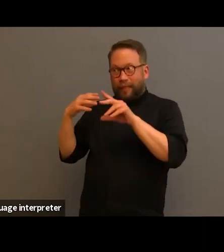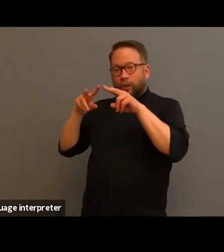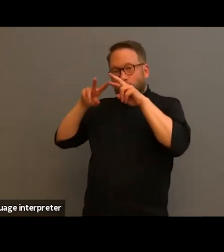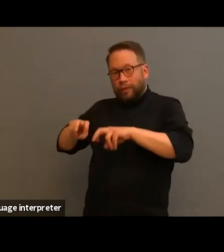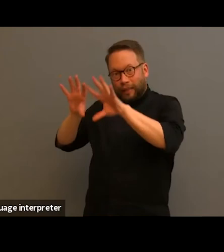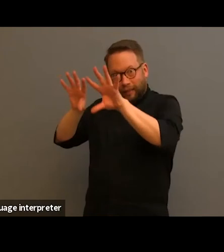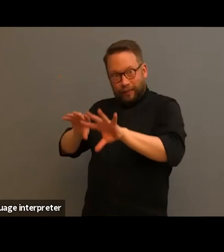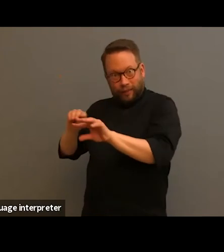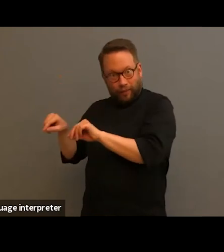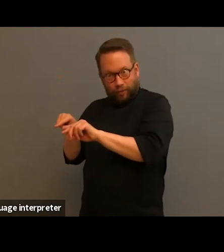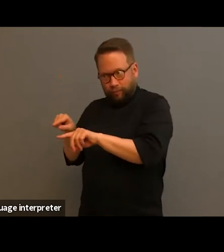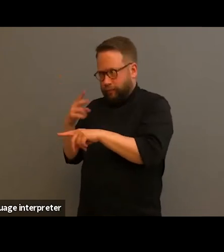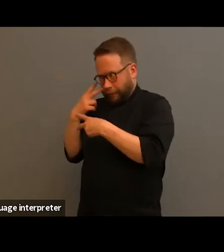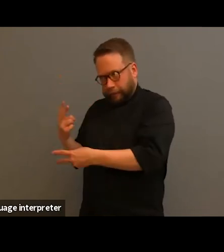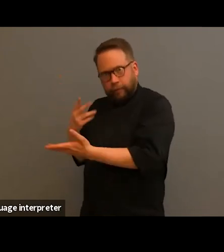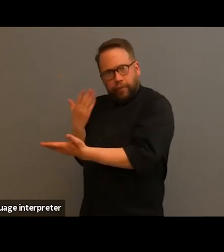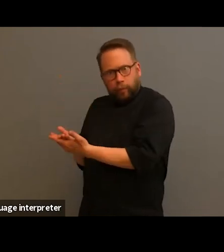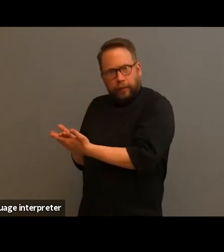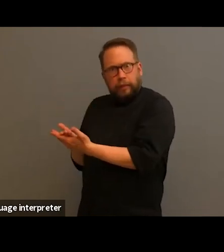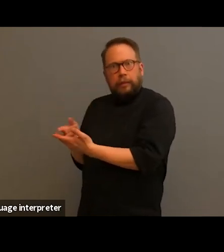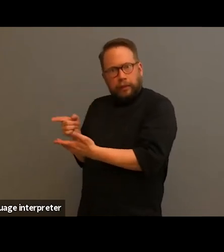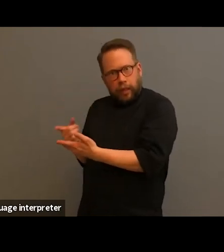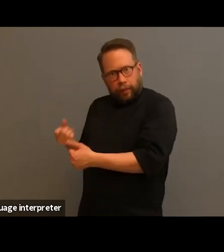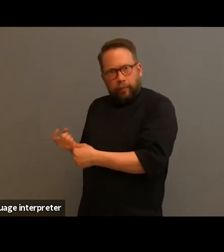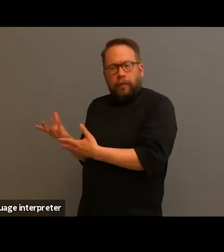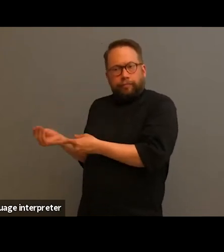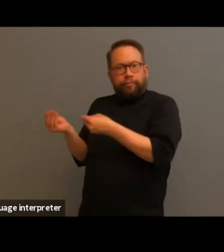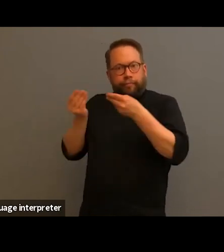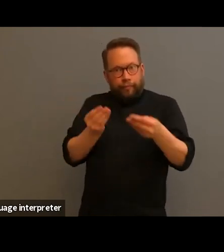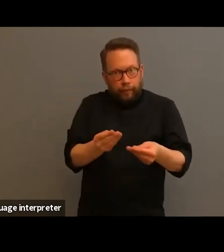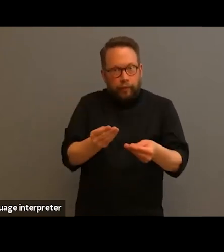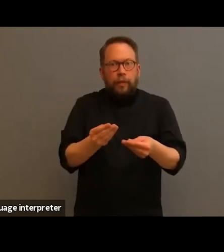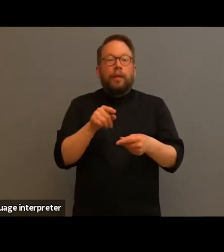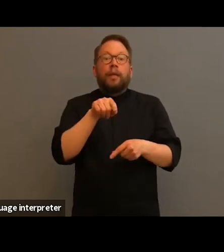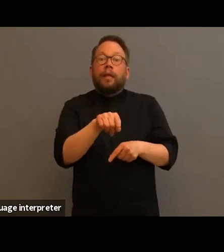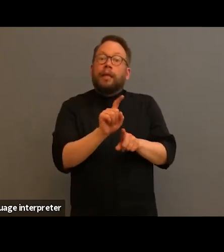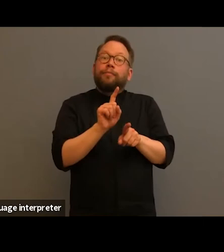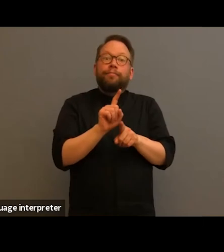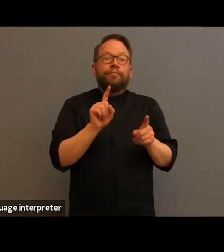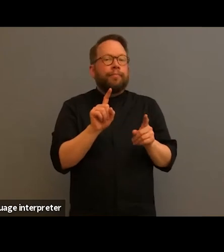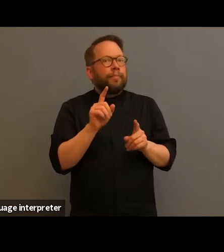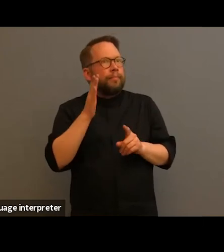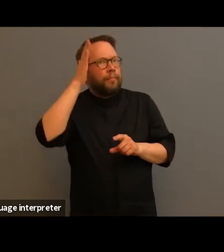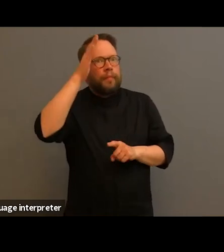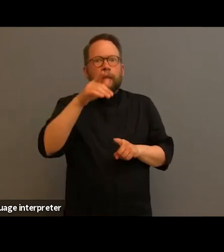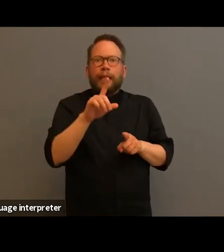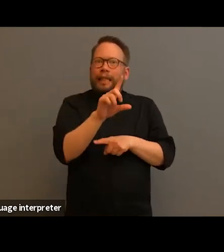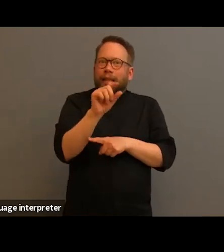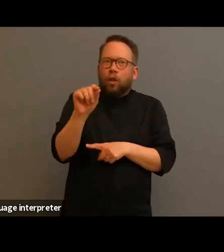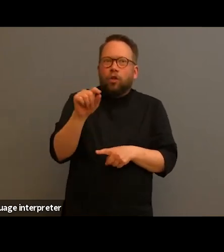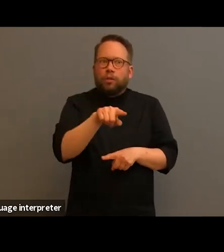interactions with our members, we know that digital challenges are increasingly the most